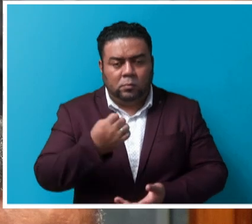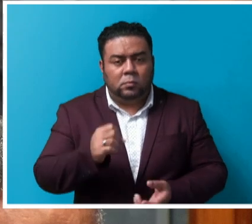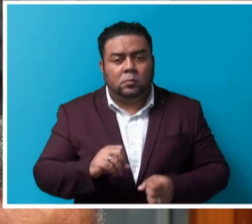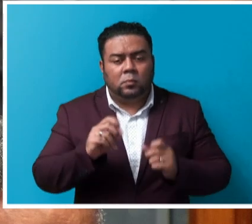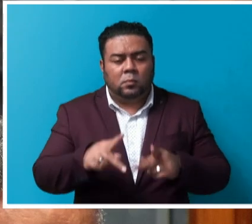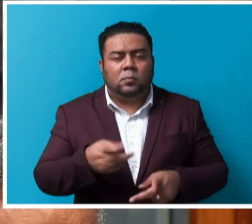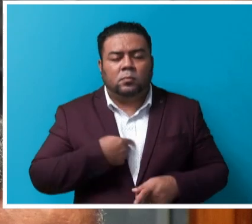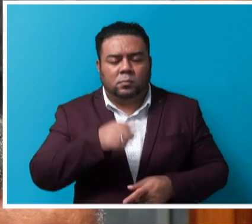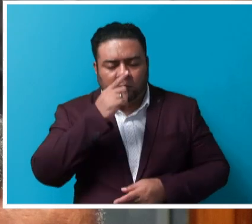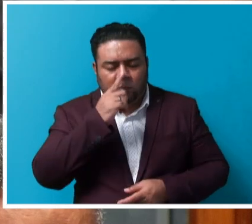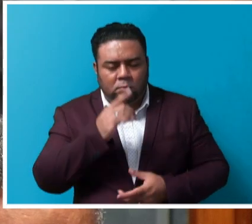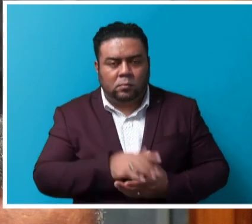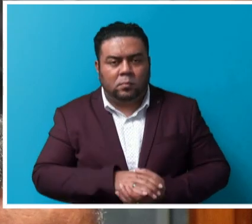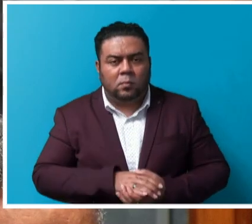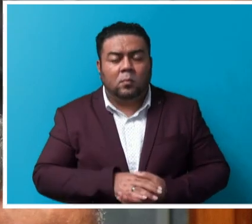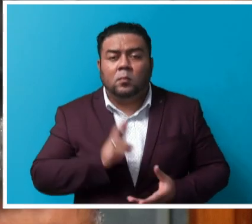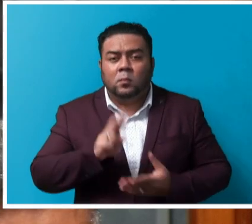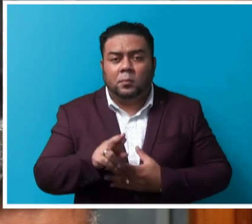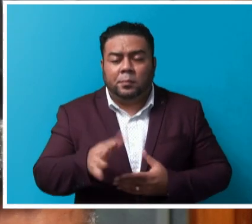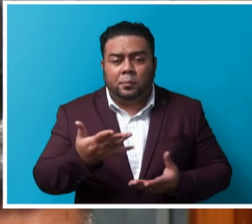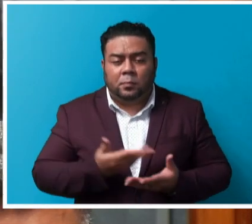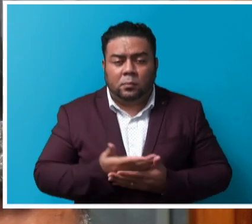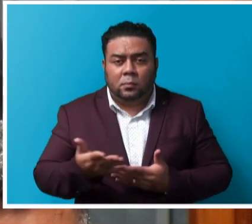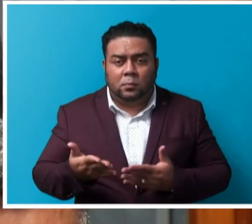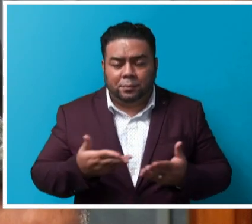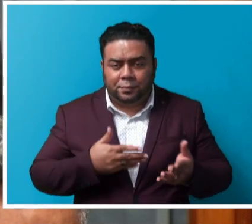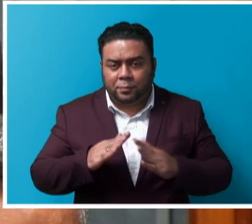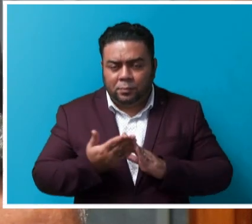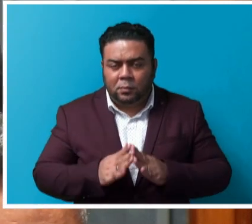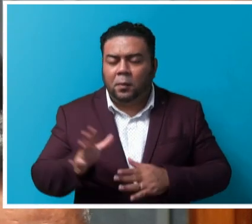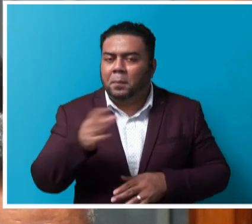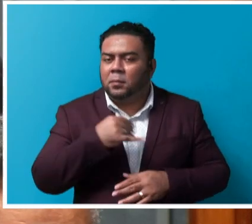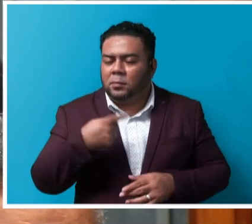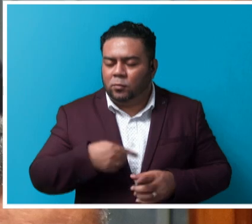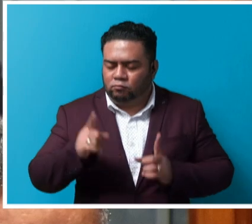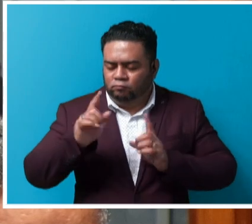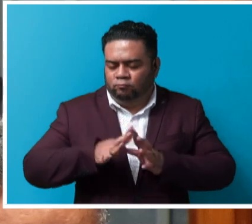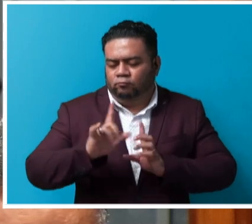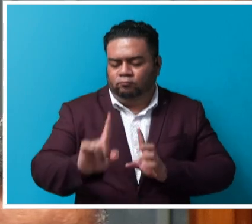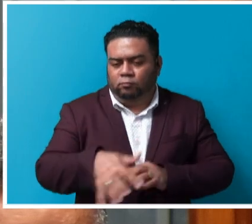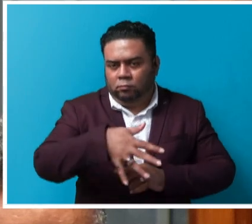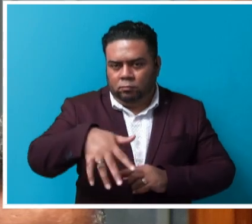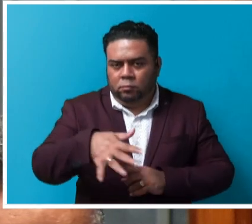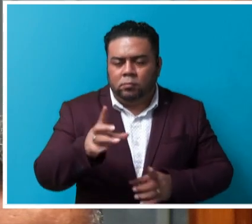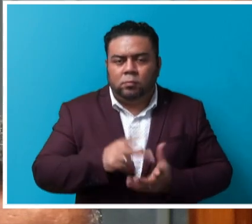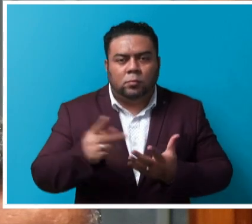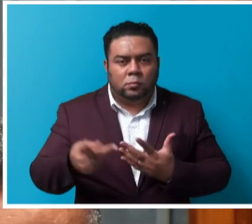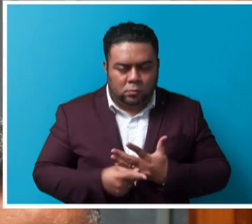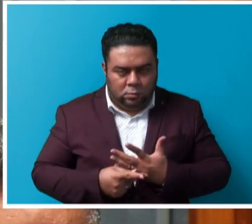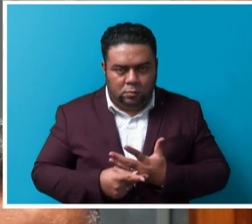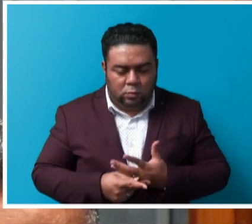people. Our rural and maritime communities must be at the forefront of these efforts,